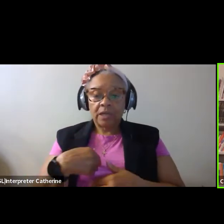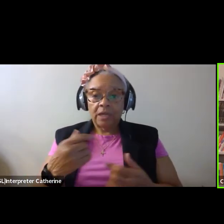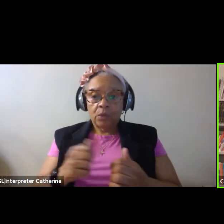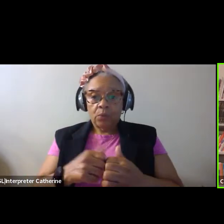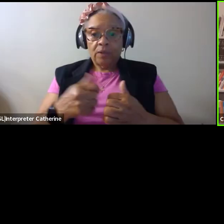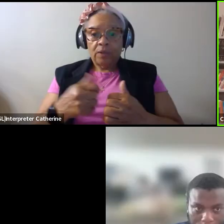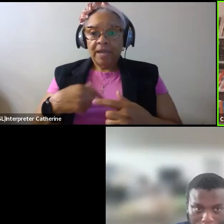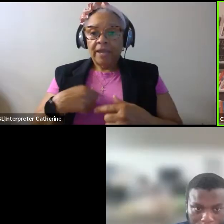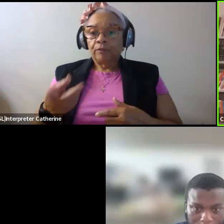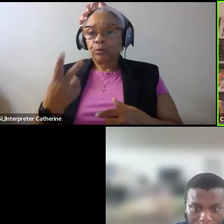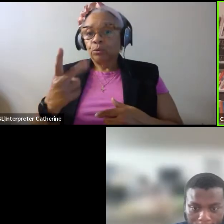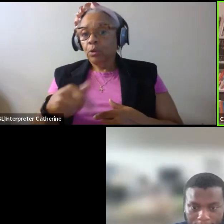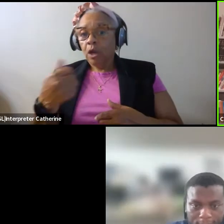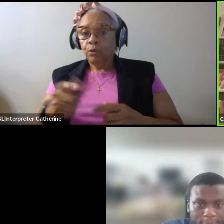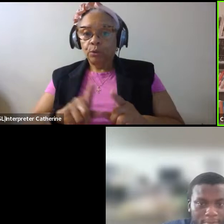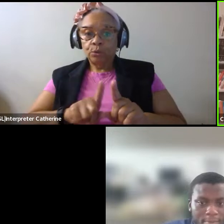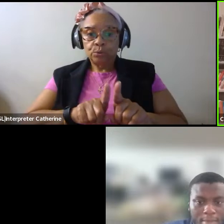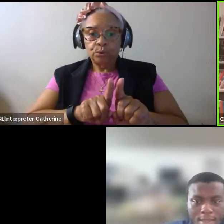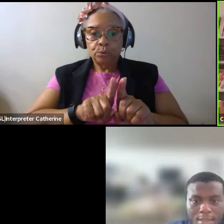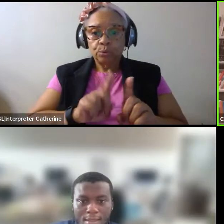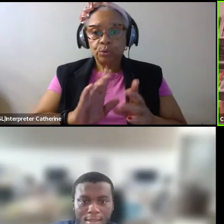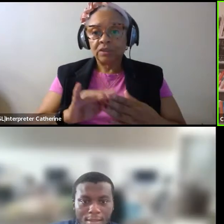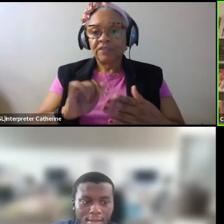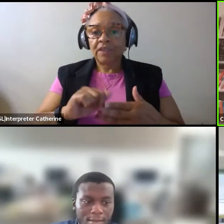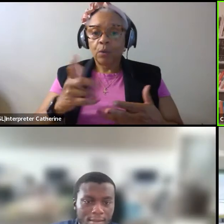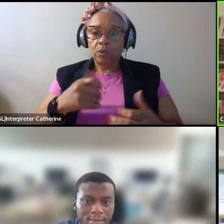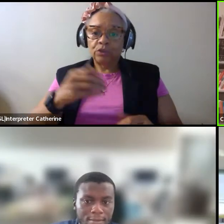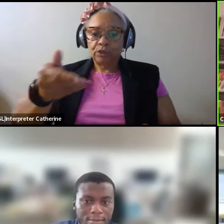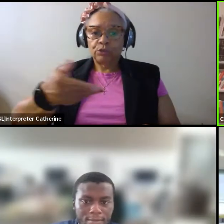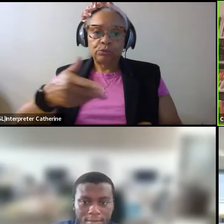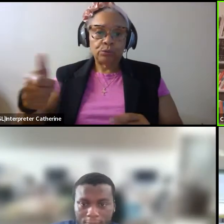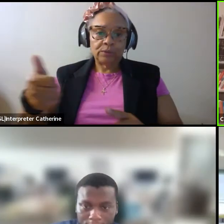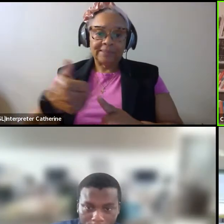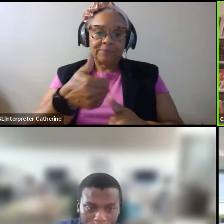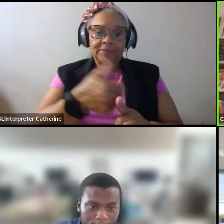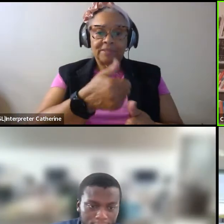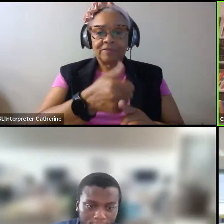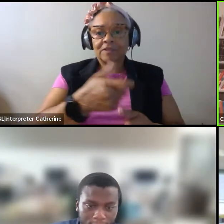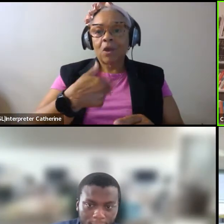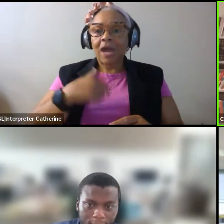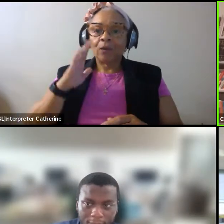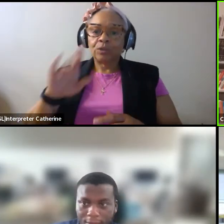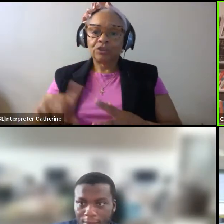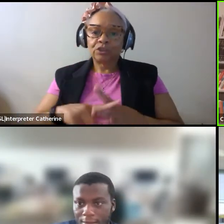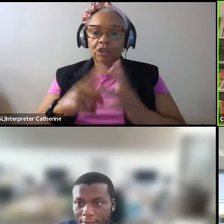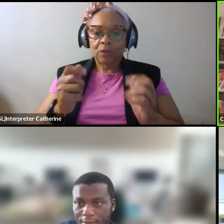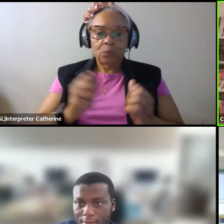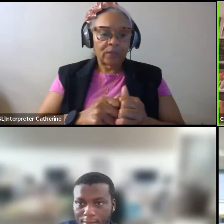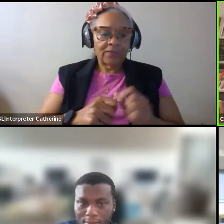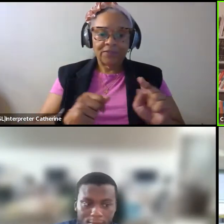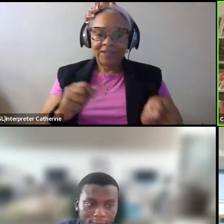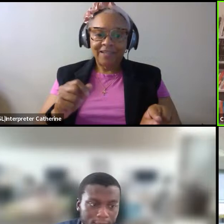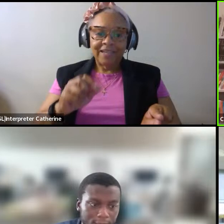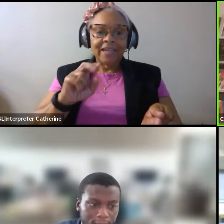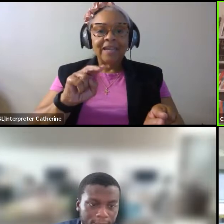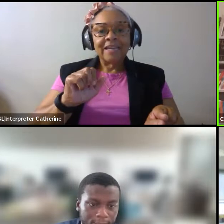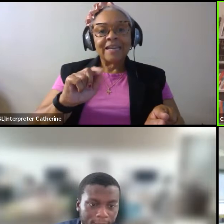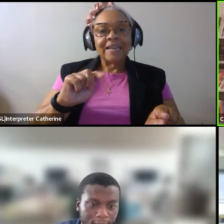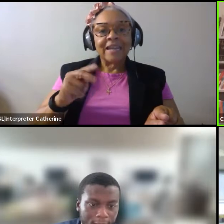tutors. So they would like to introduce themselves. So I'll start with Nathan.